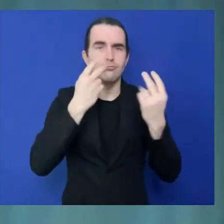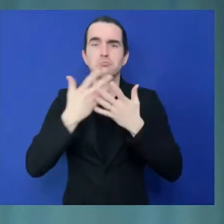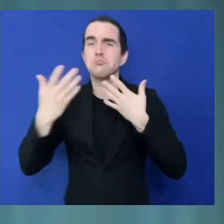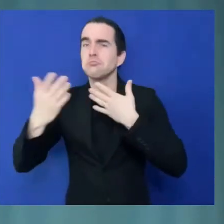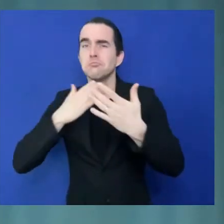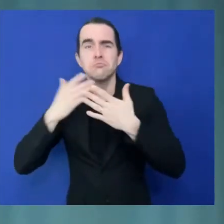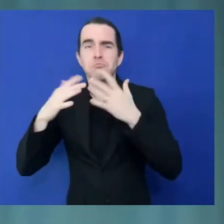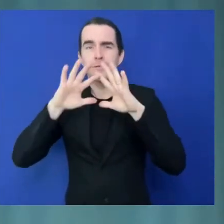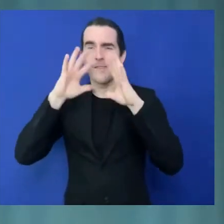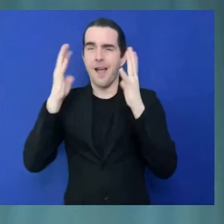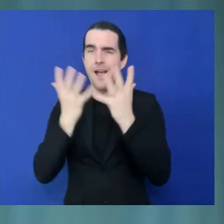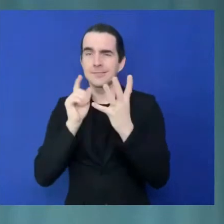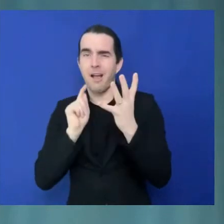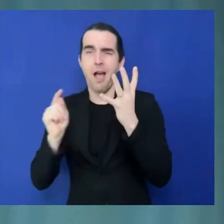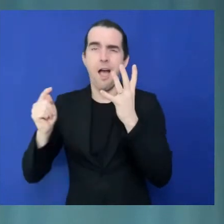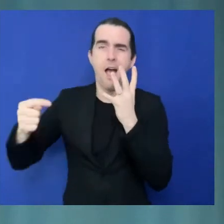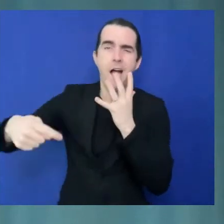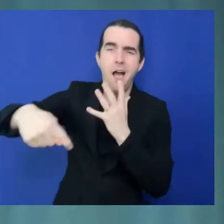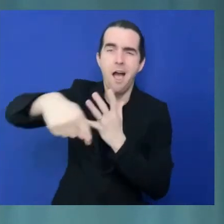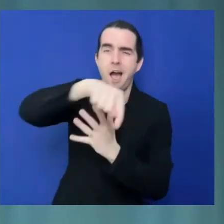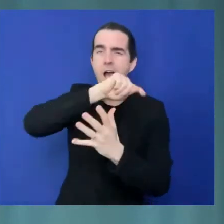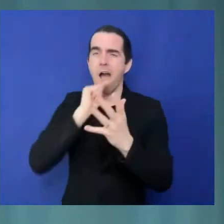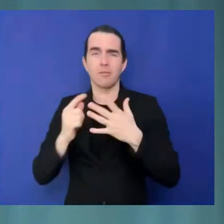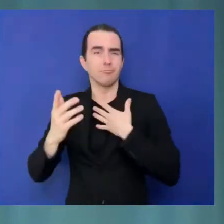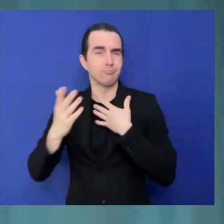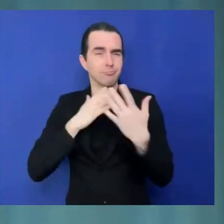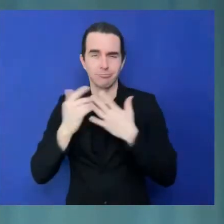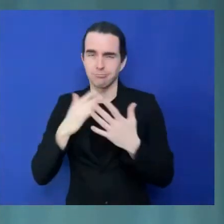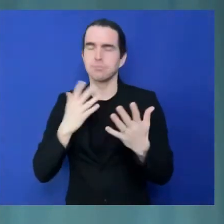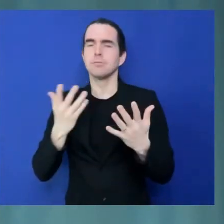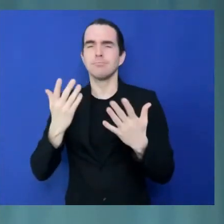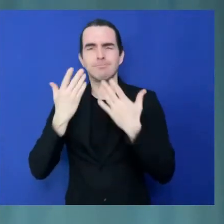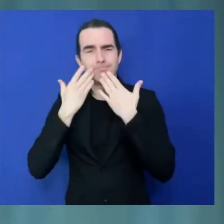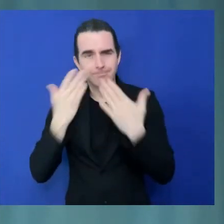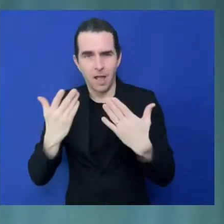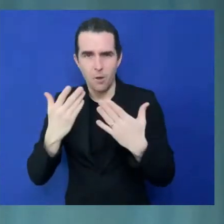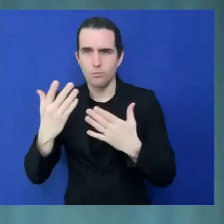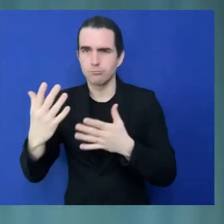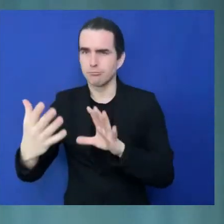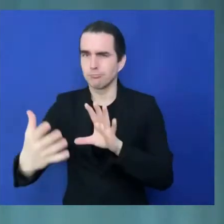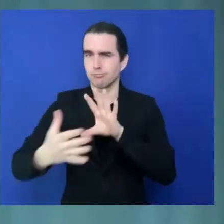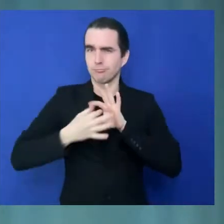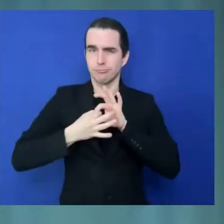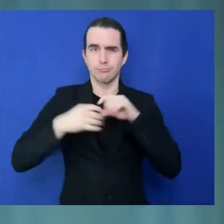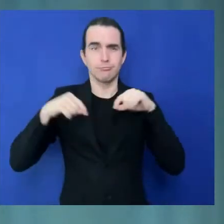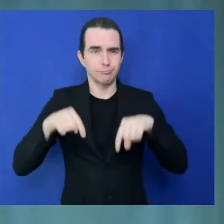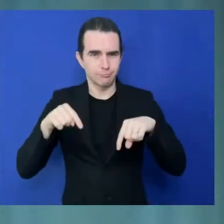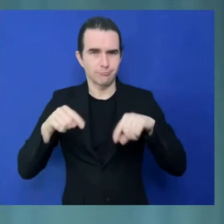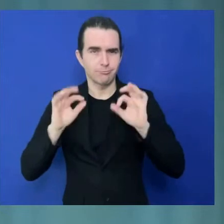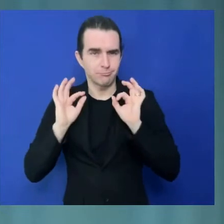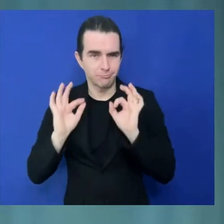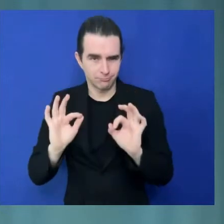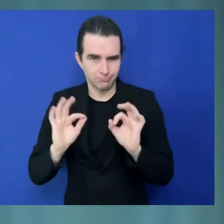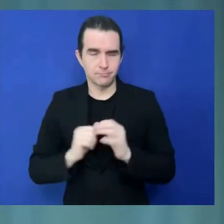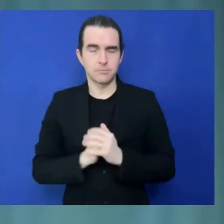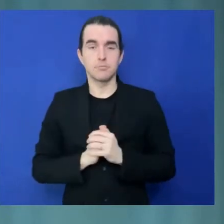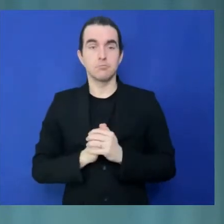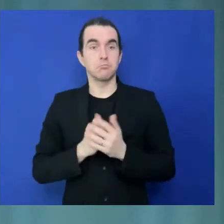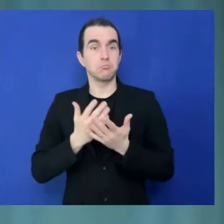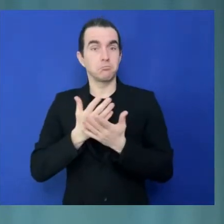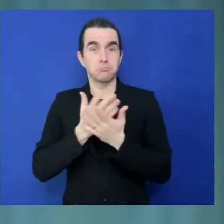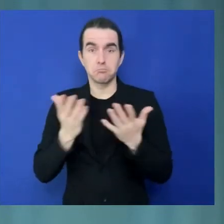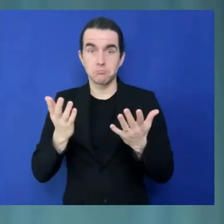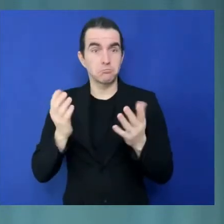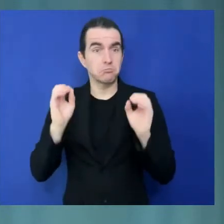Zero Project. I'm still in the 50s with gray hairs, wearing a dark suit,